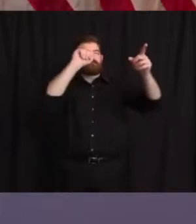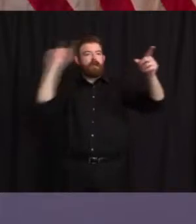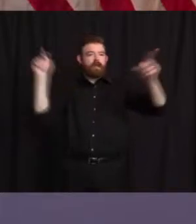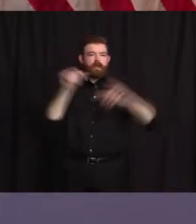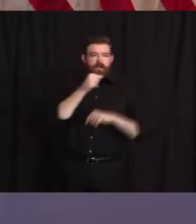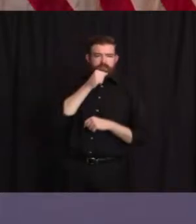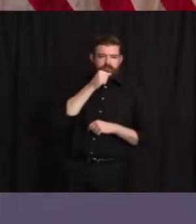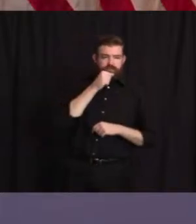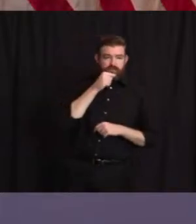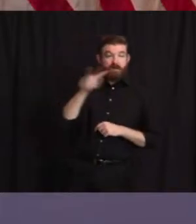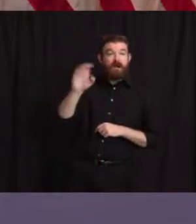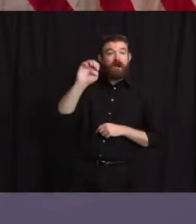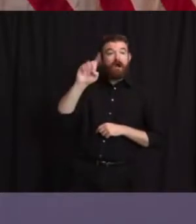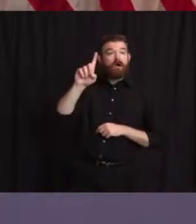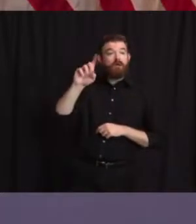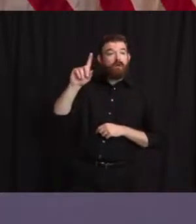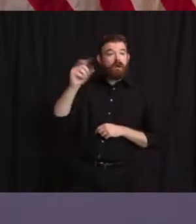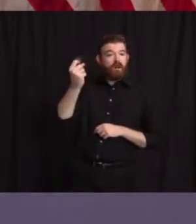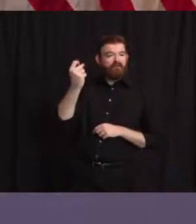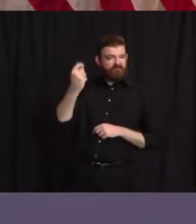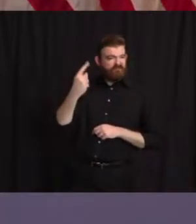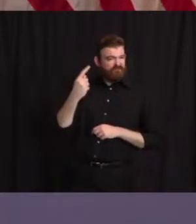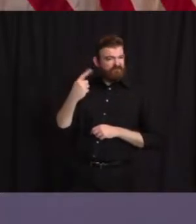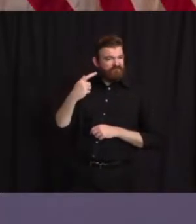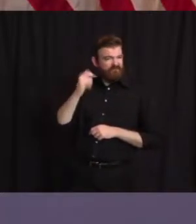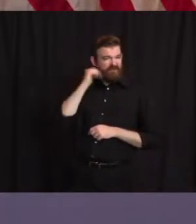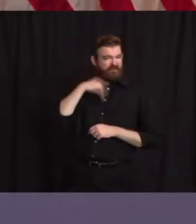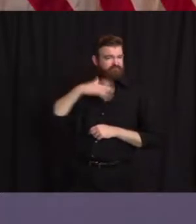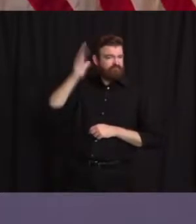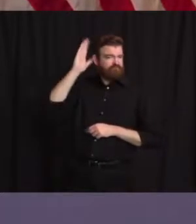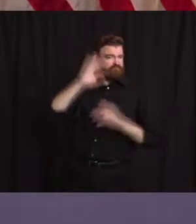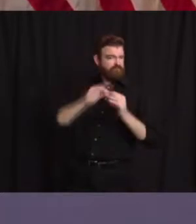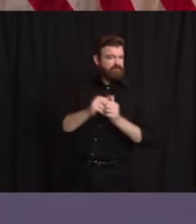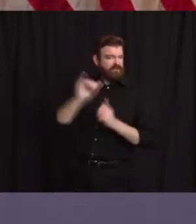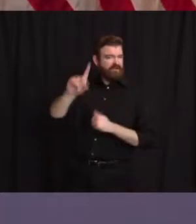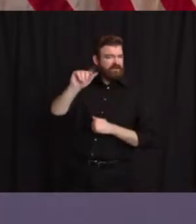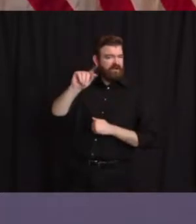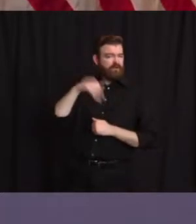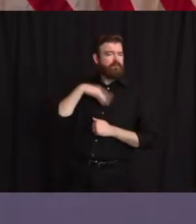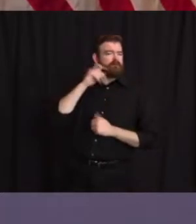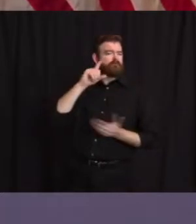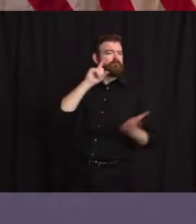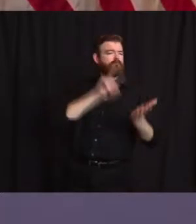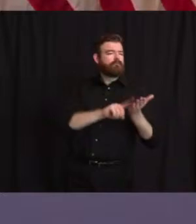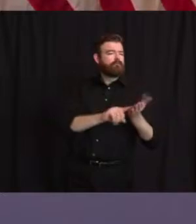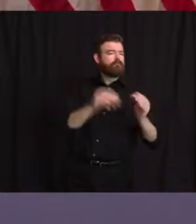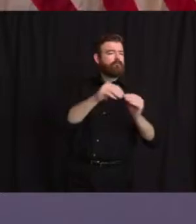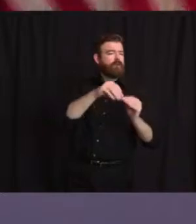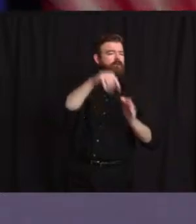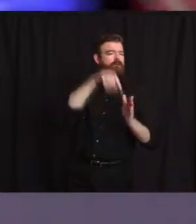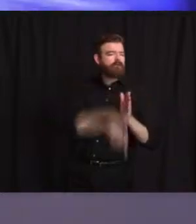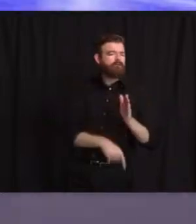look at a particular request. Yeah, we'll come back to the specifics of a request. Anything on your alma mater?